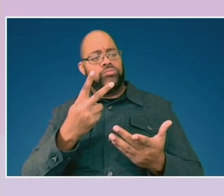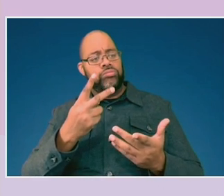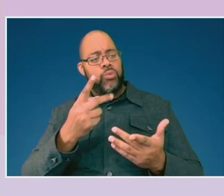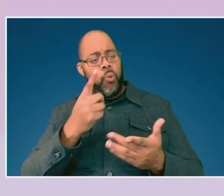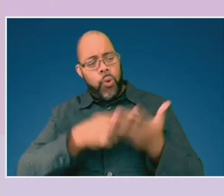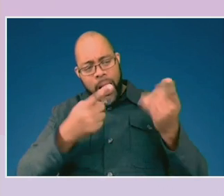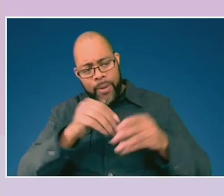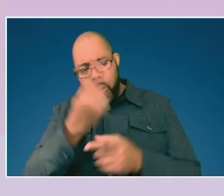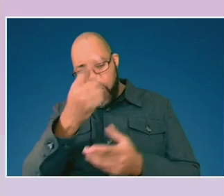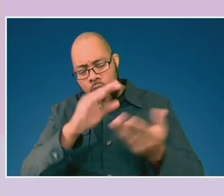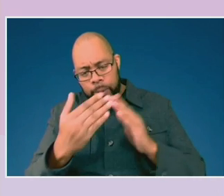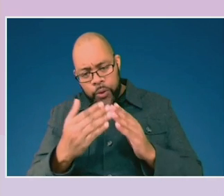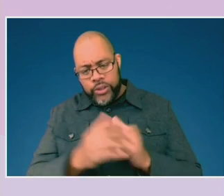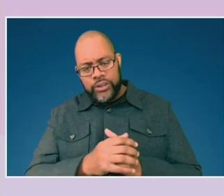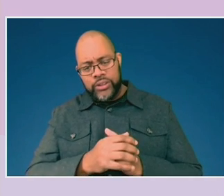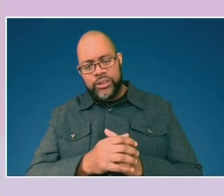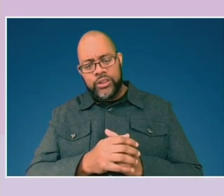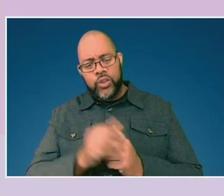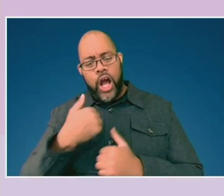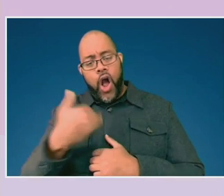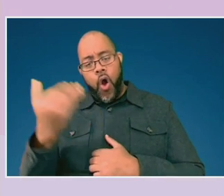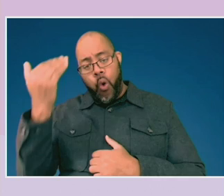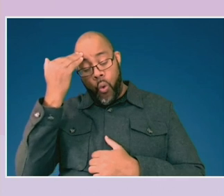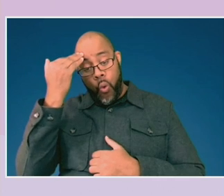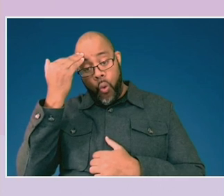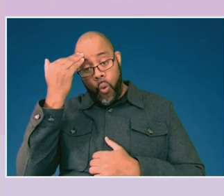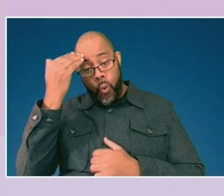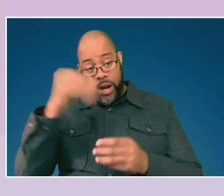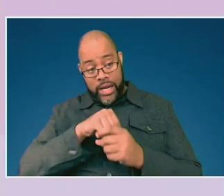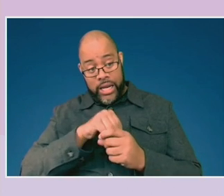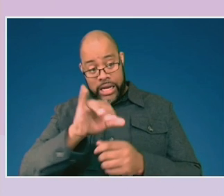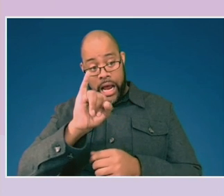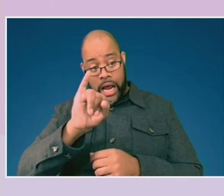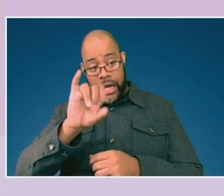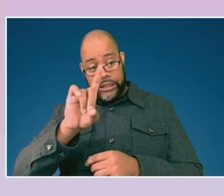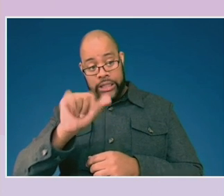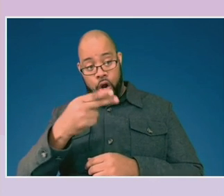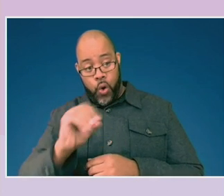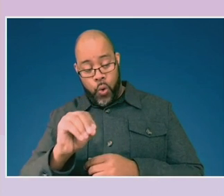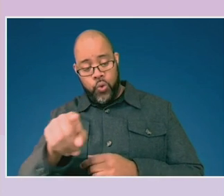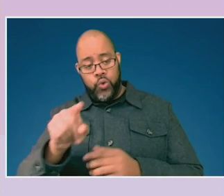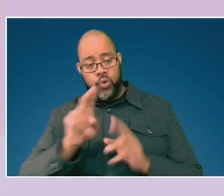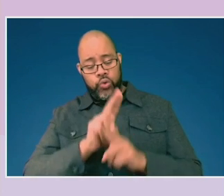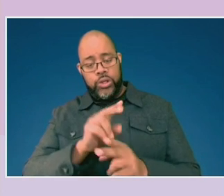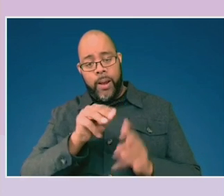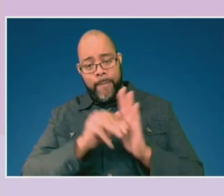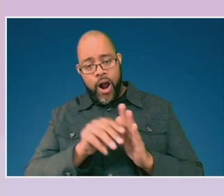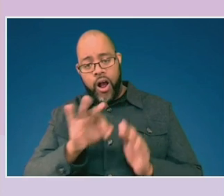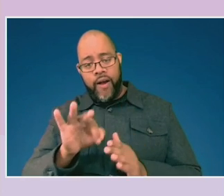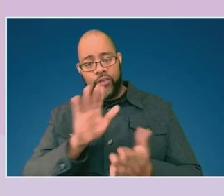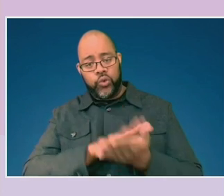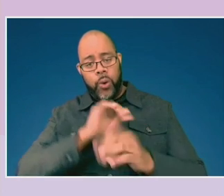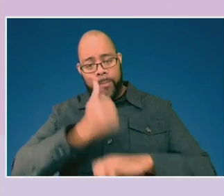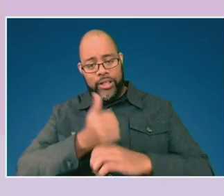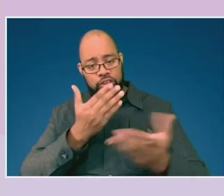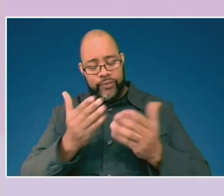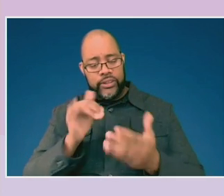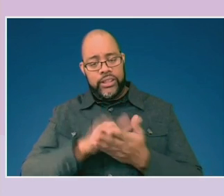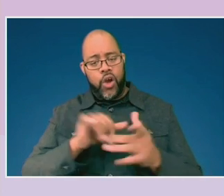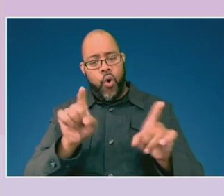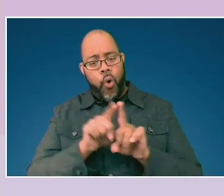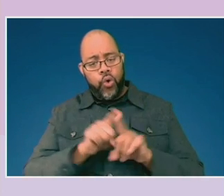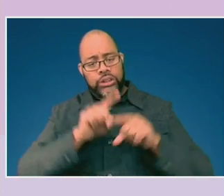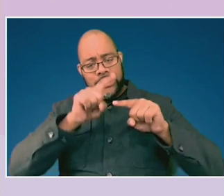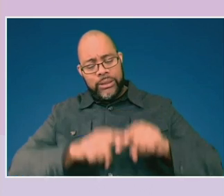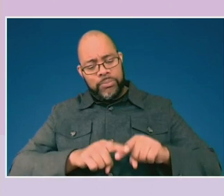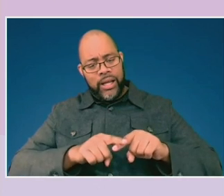community. So I know that in Boise, you are utilizing a model of school-based services that also relies